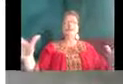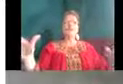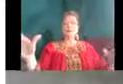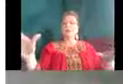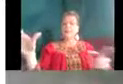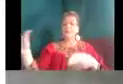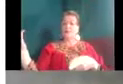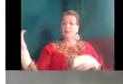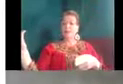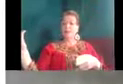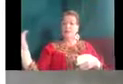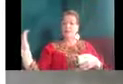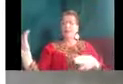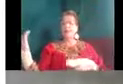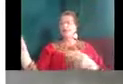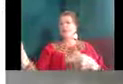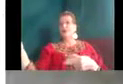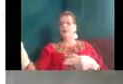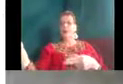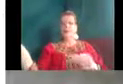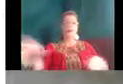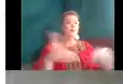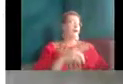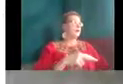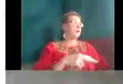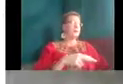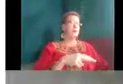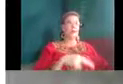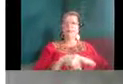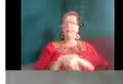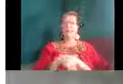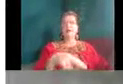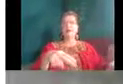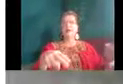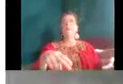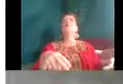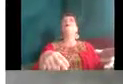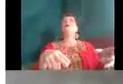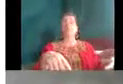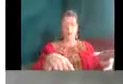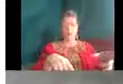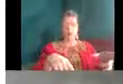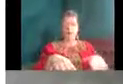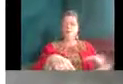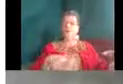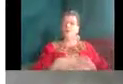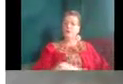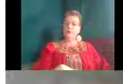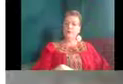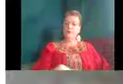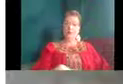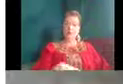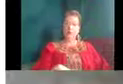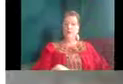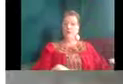says Elisa says yes by you know looking to her right no by looking to her left and maybe by up or you